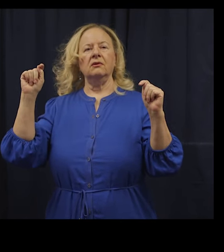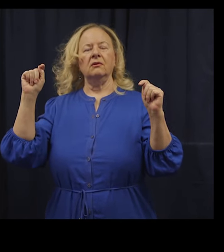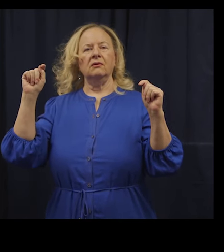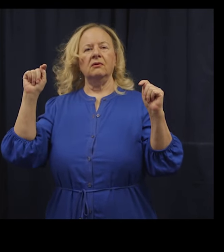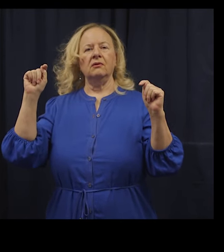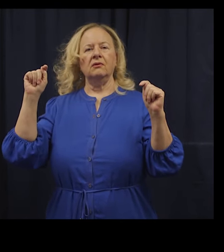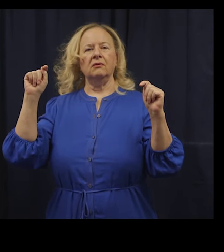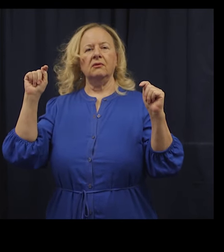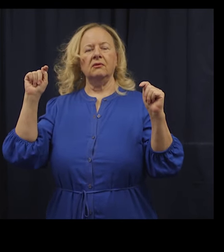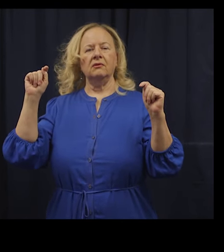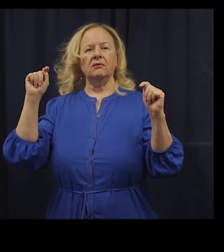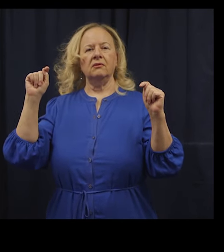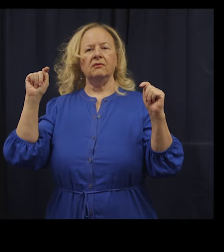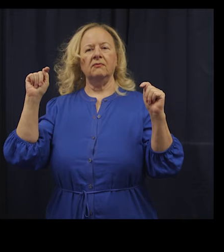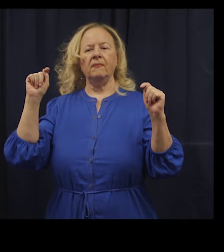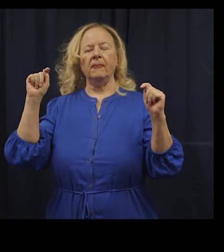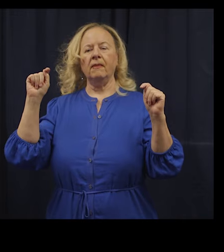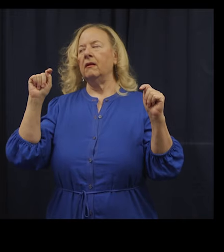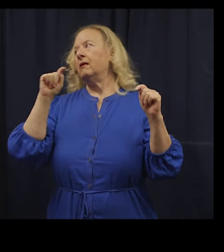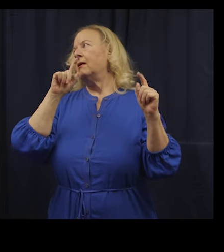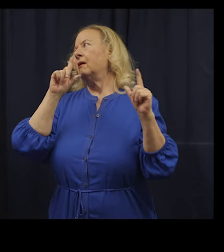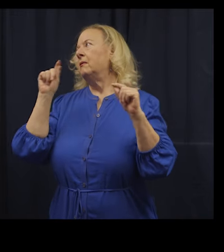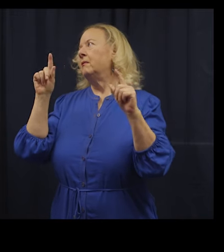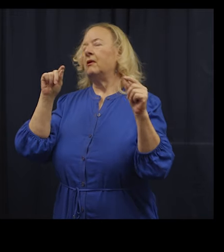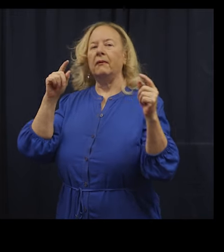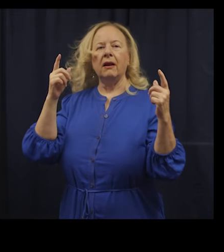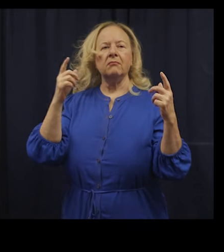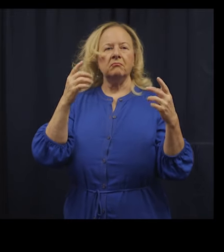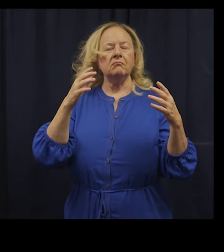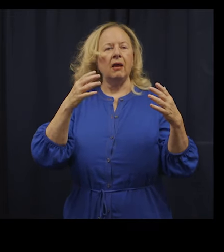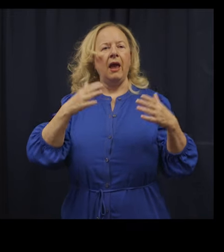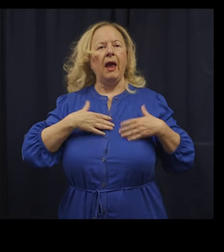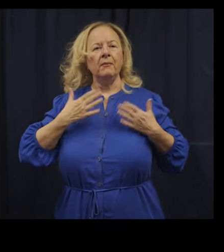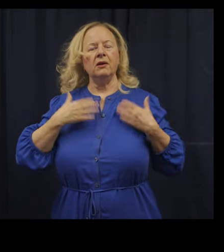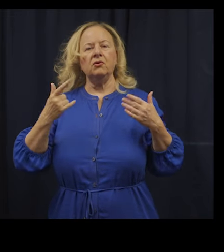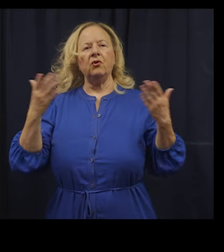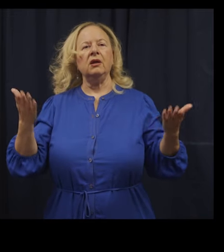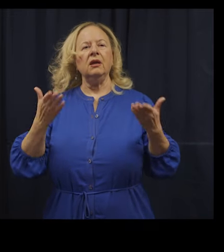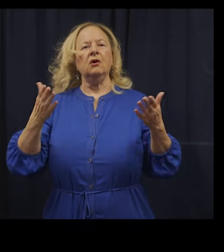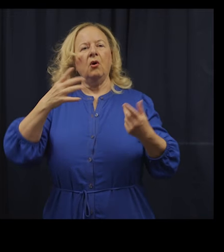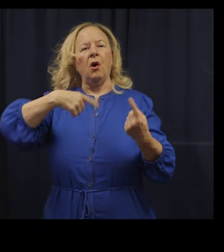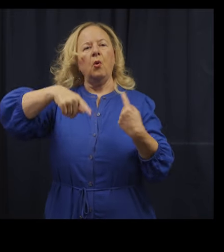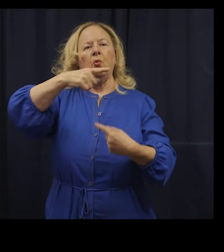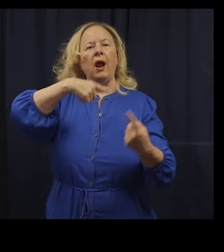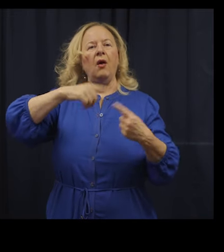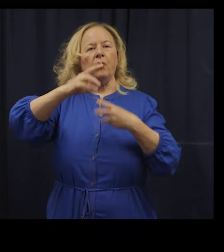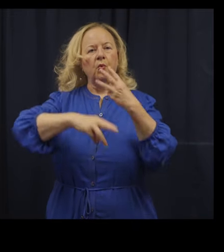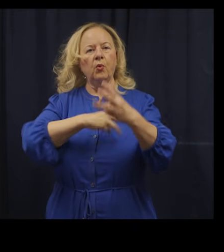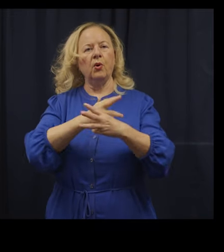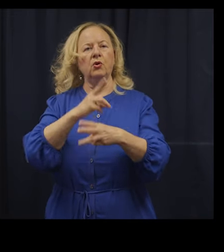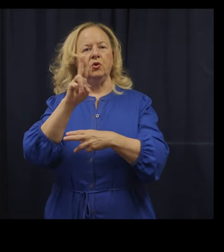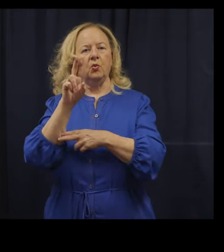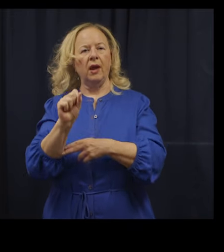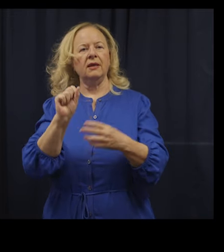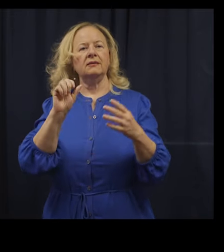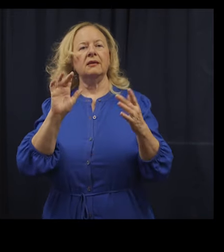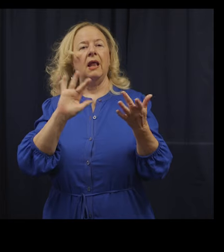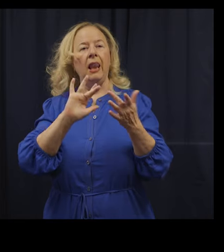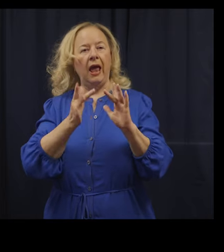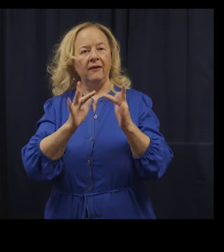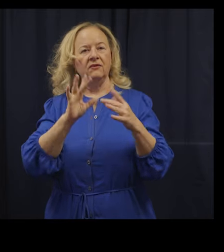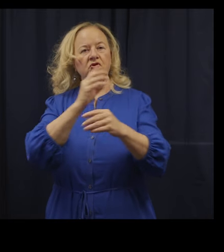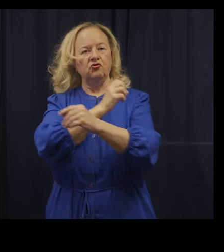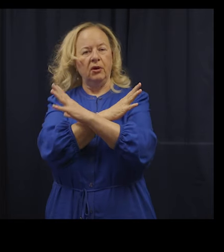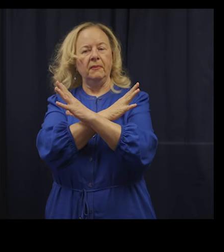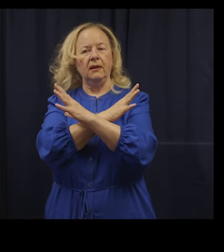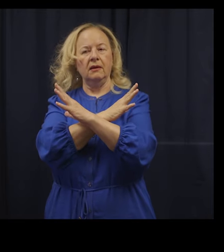kidding. It's so good to have all of you here. It's so good to have all of you around the world, around the United States that are live streaming today.